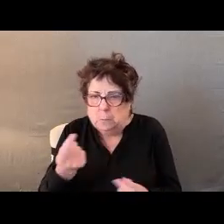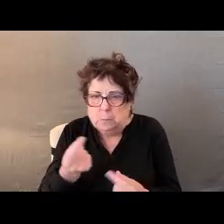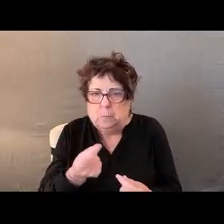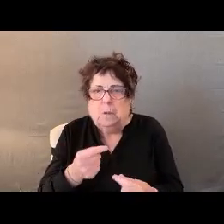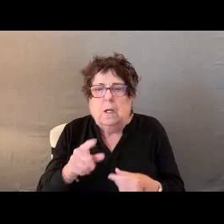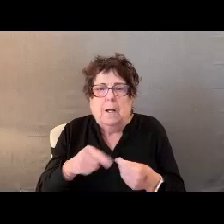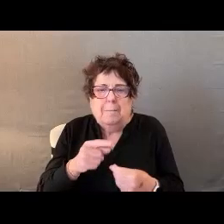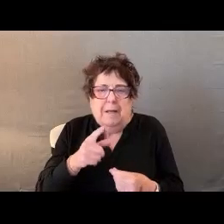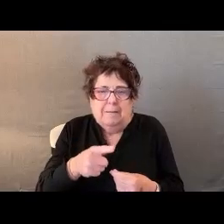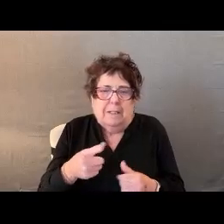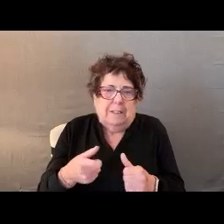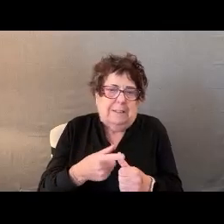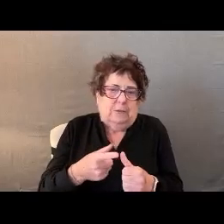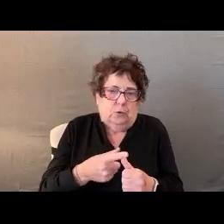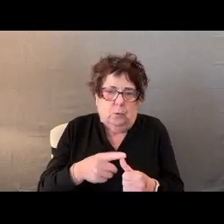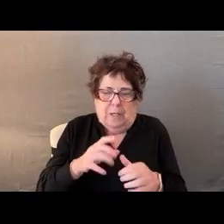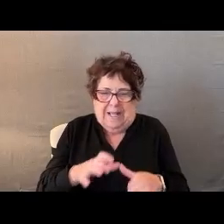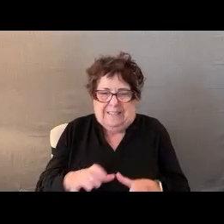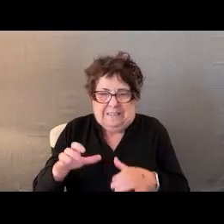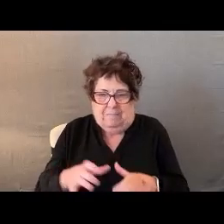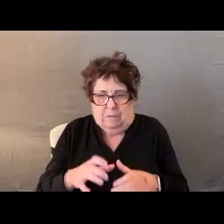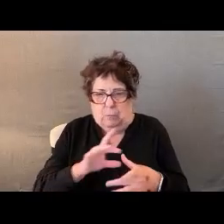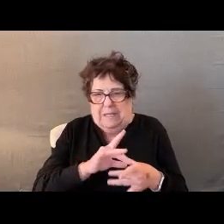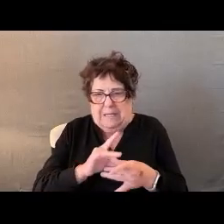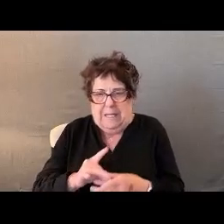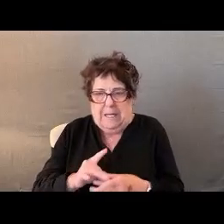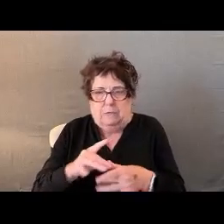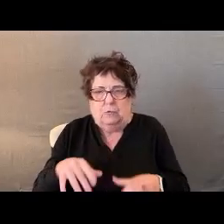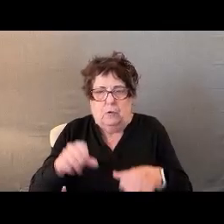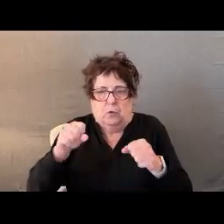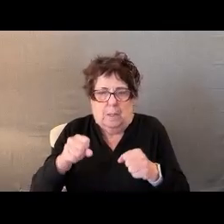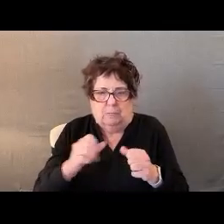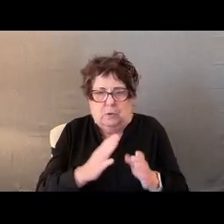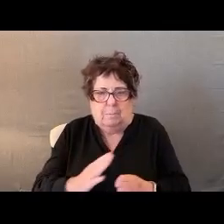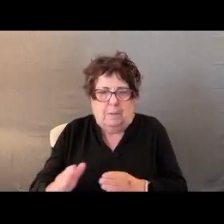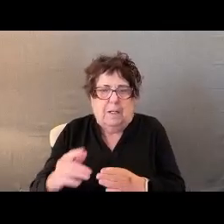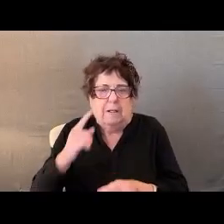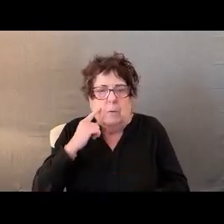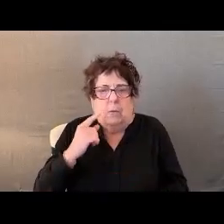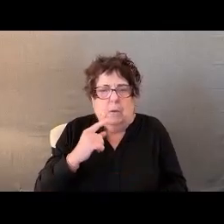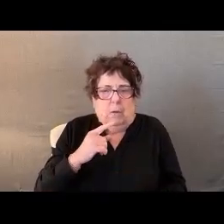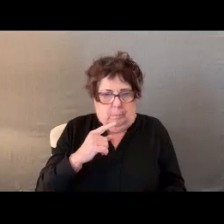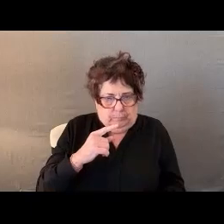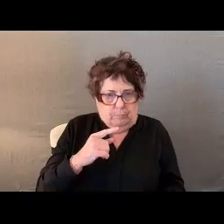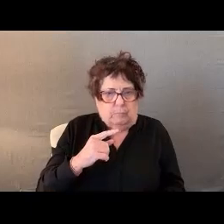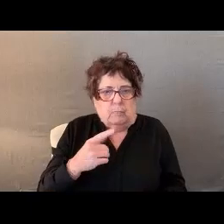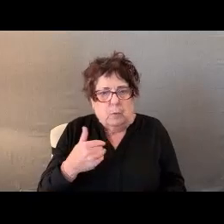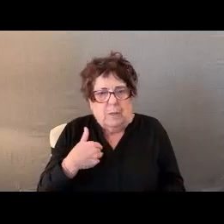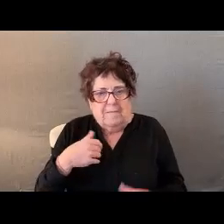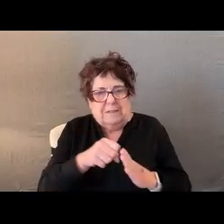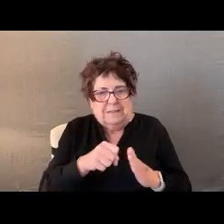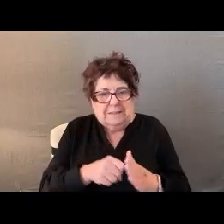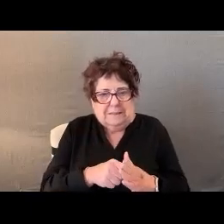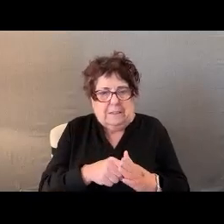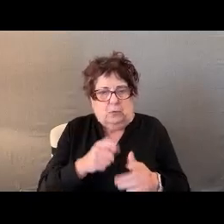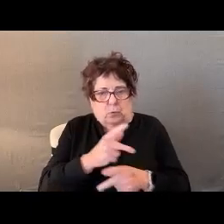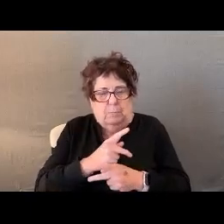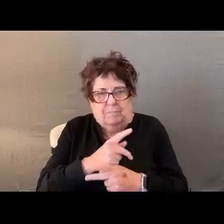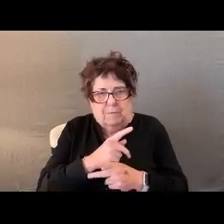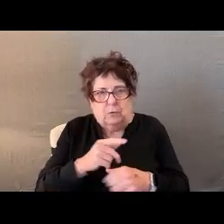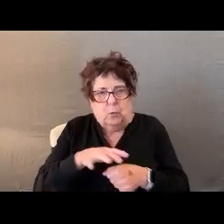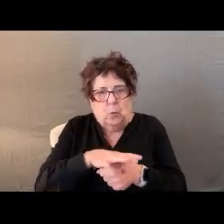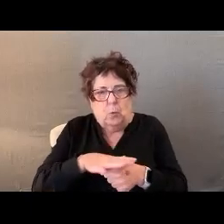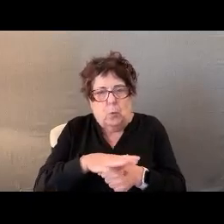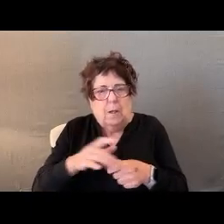mentioned before, we have a state supervised, locally administered social services system in Virginia. So a lot of what we write in